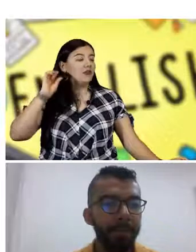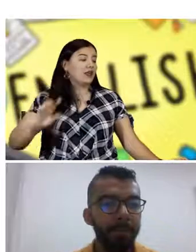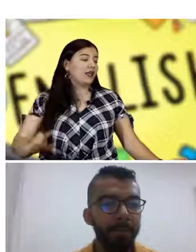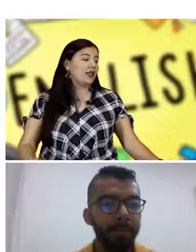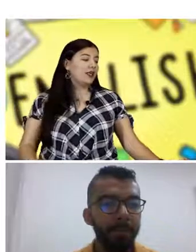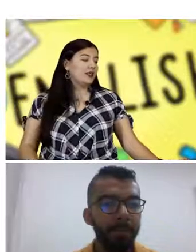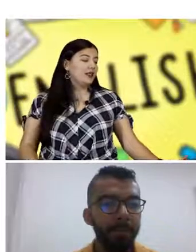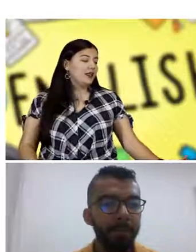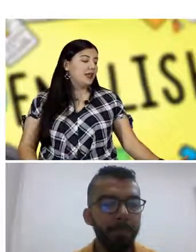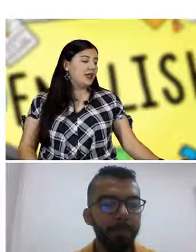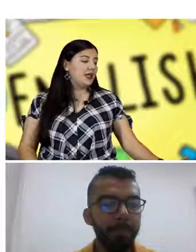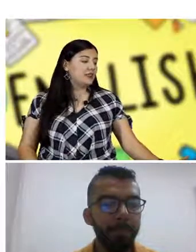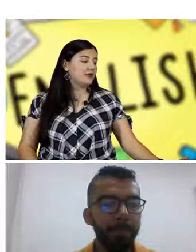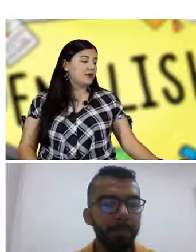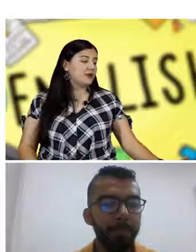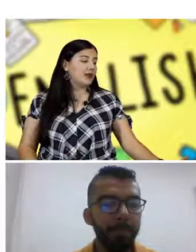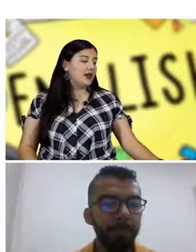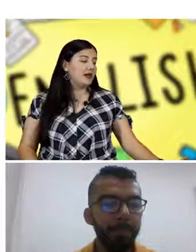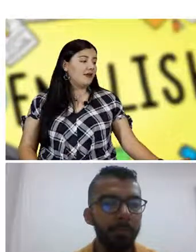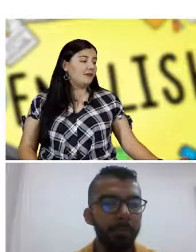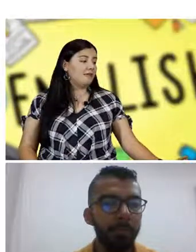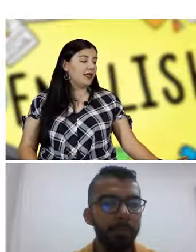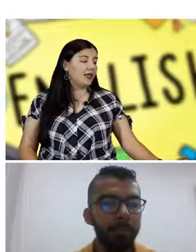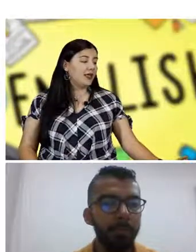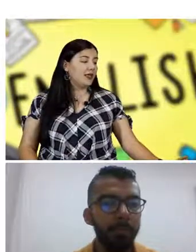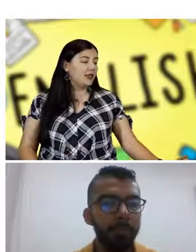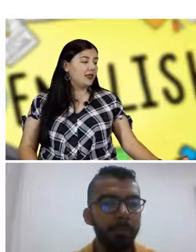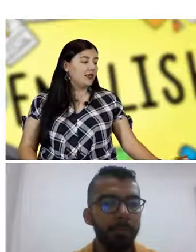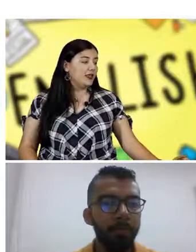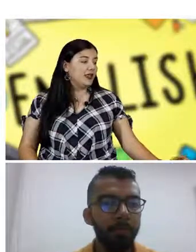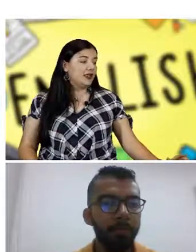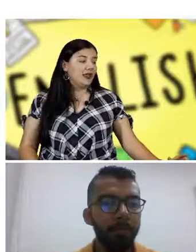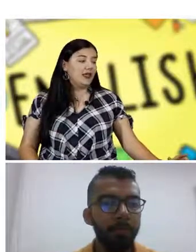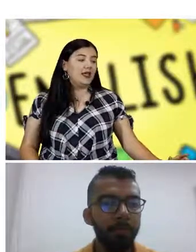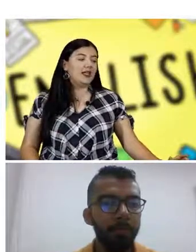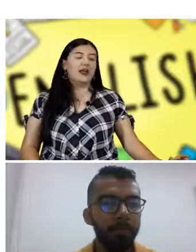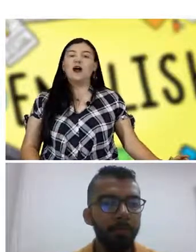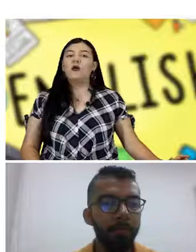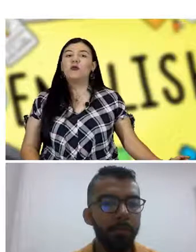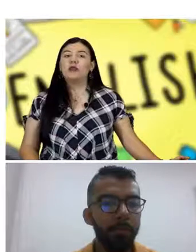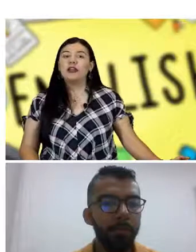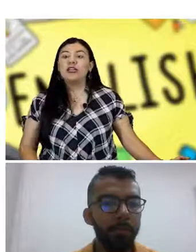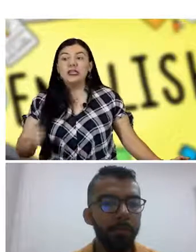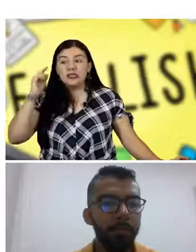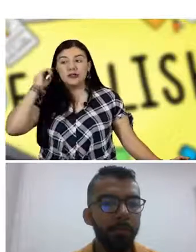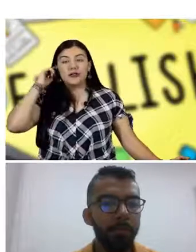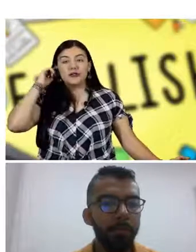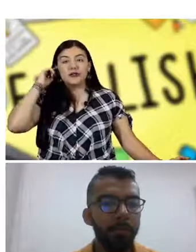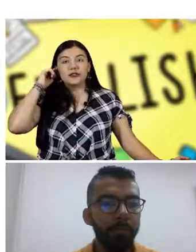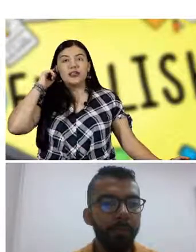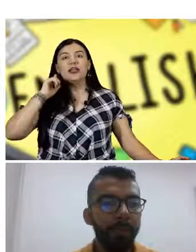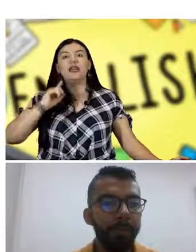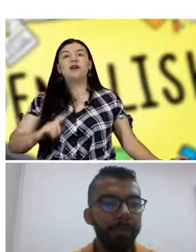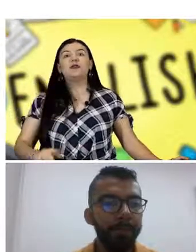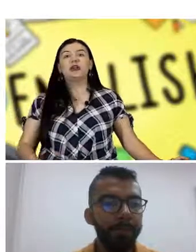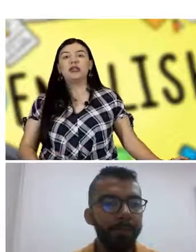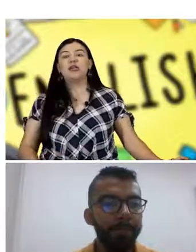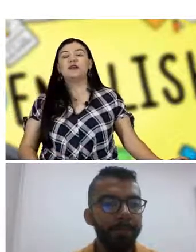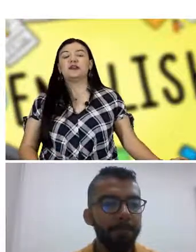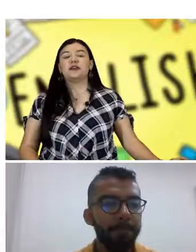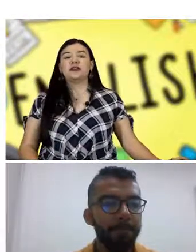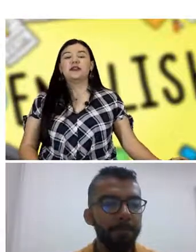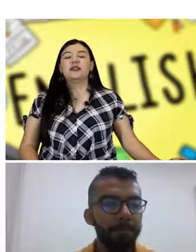An earache, it's when we have pain in our ear. In